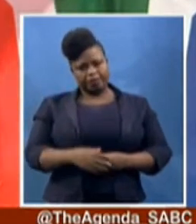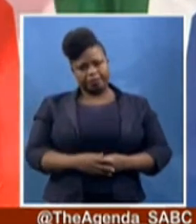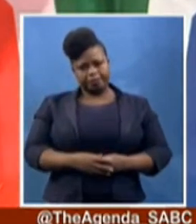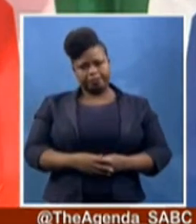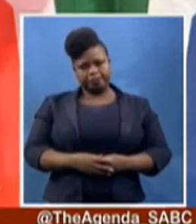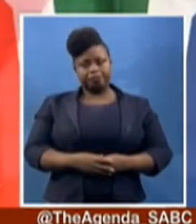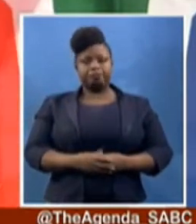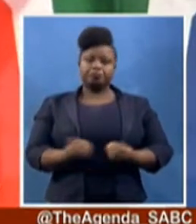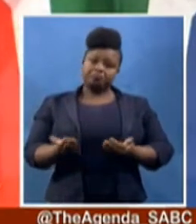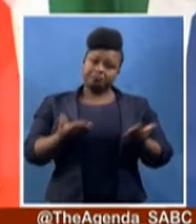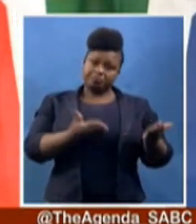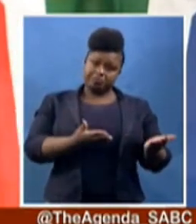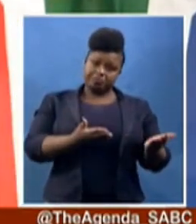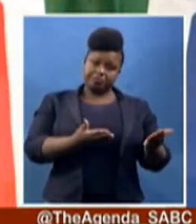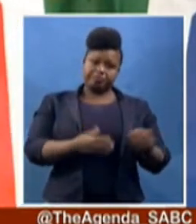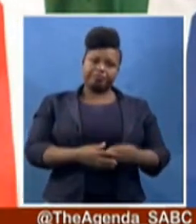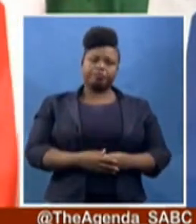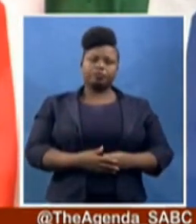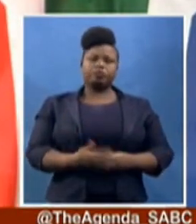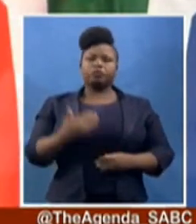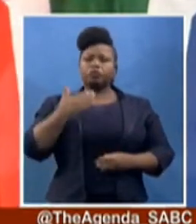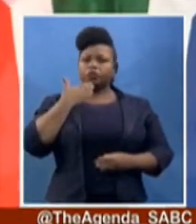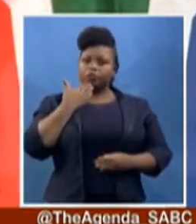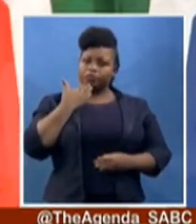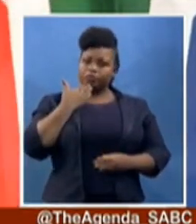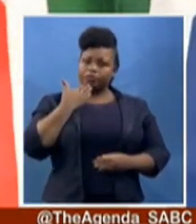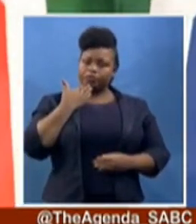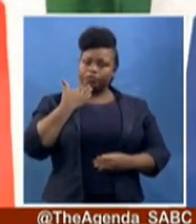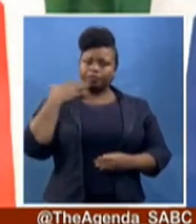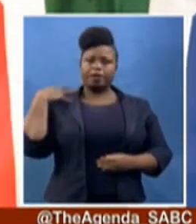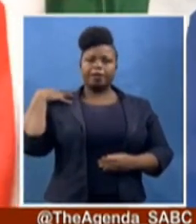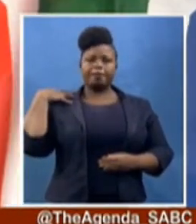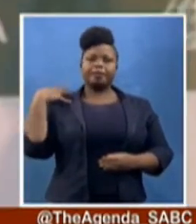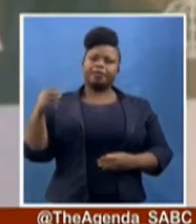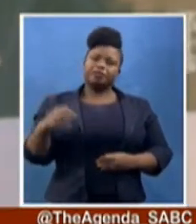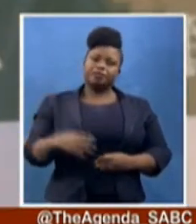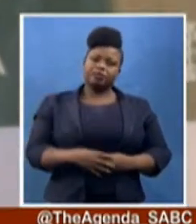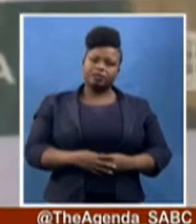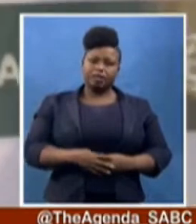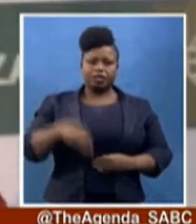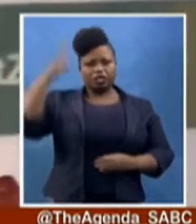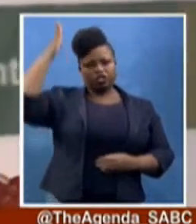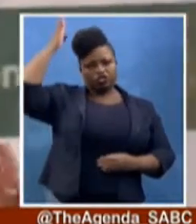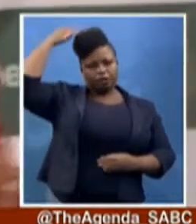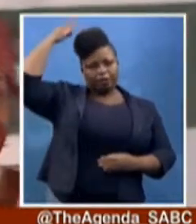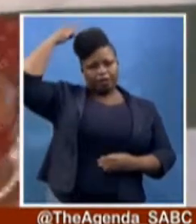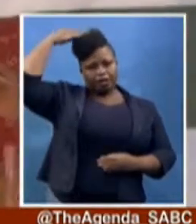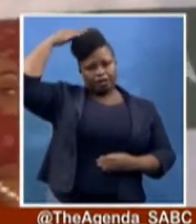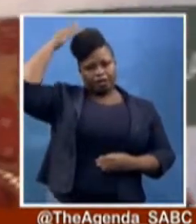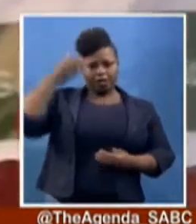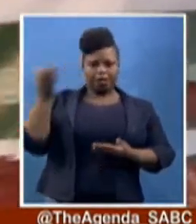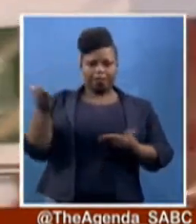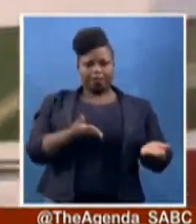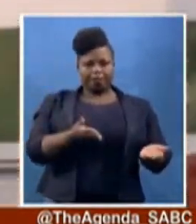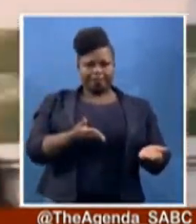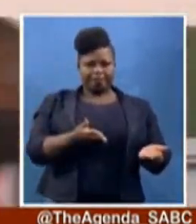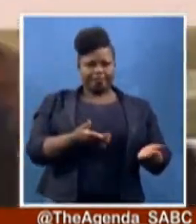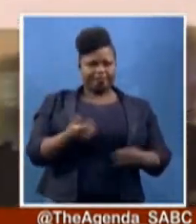podium Minister Nchaveni. I don't know if ever I'm pronouncing it well.